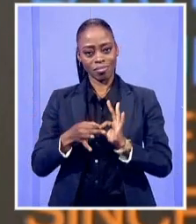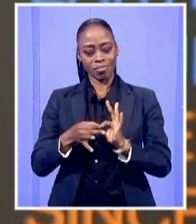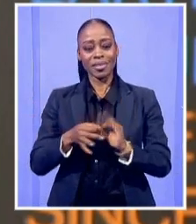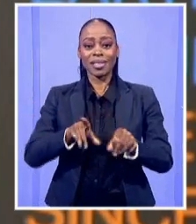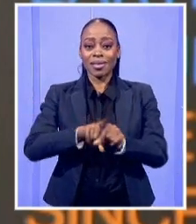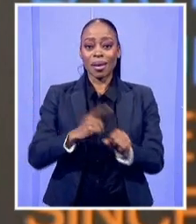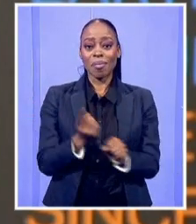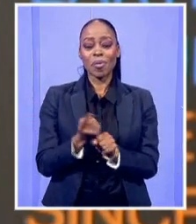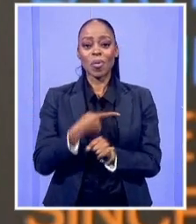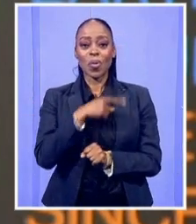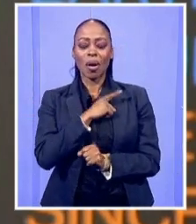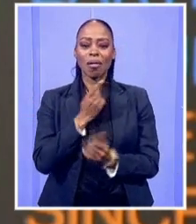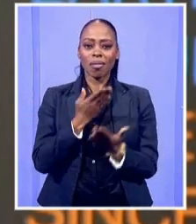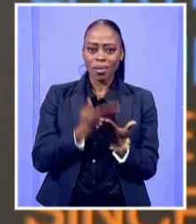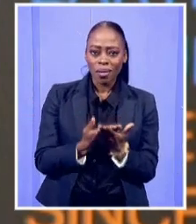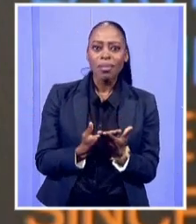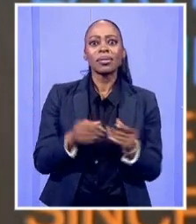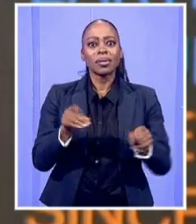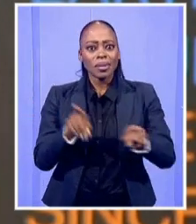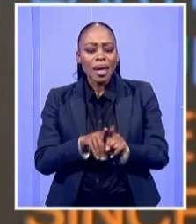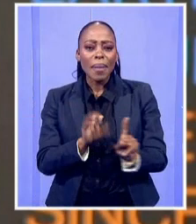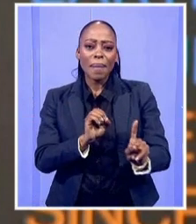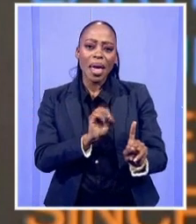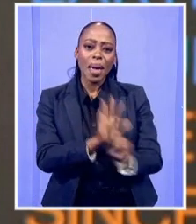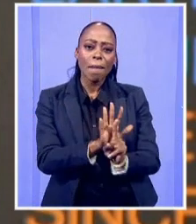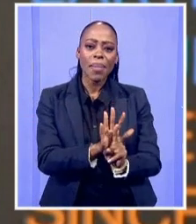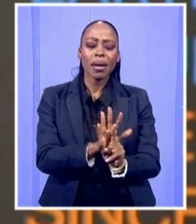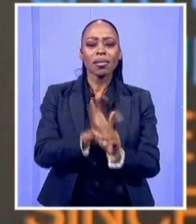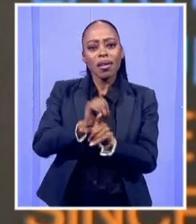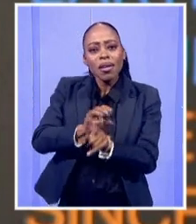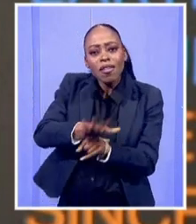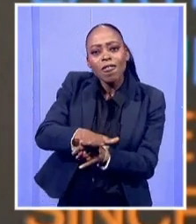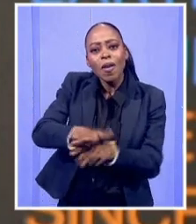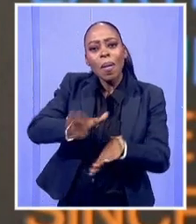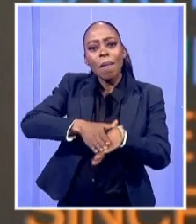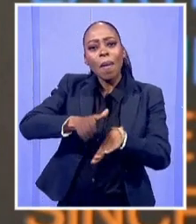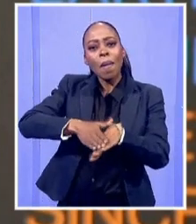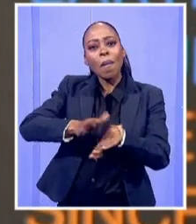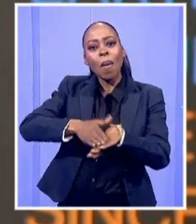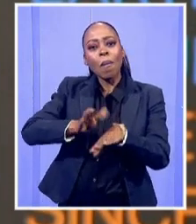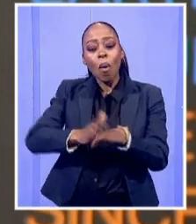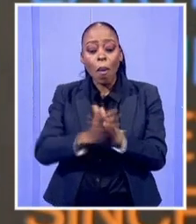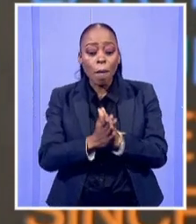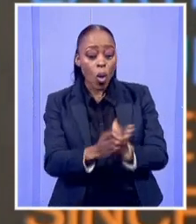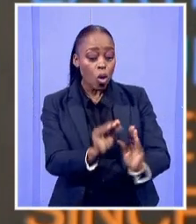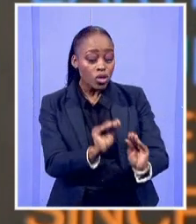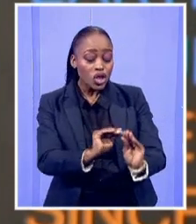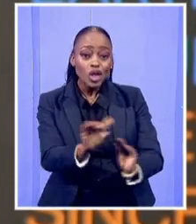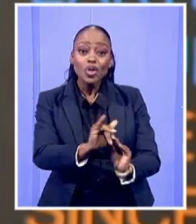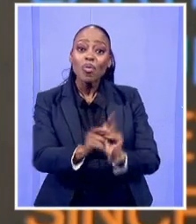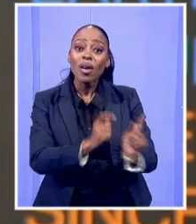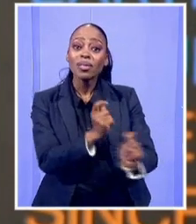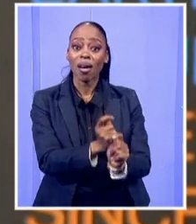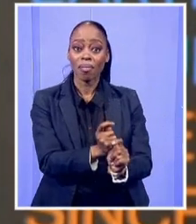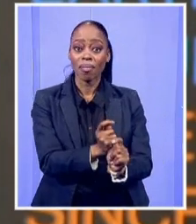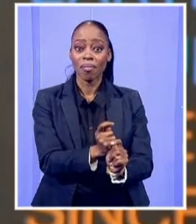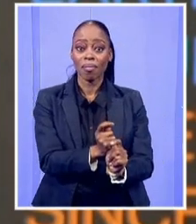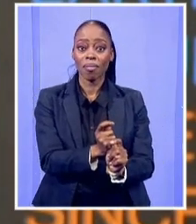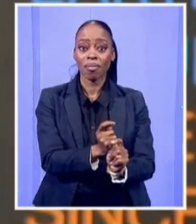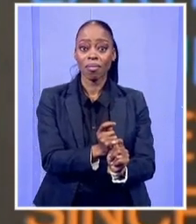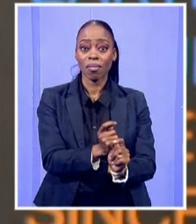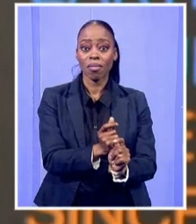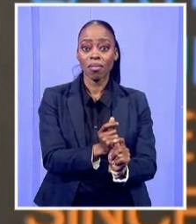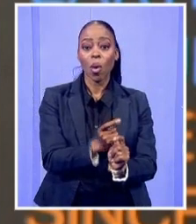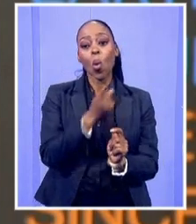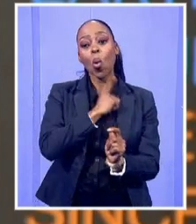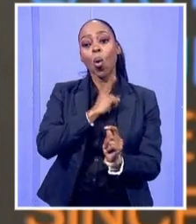be able to even have an impact and an influence on the curriculum that they teach, so that it is